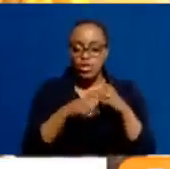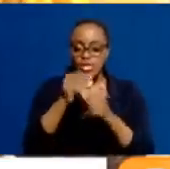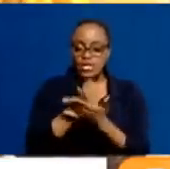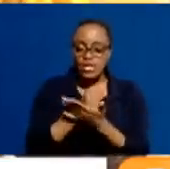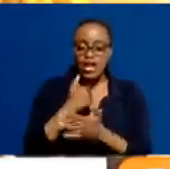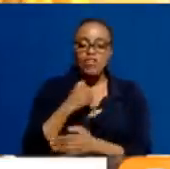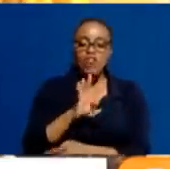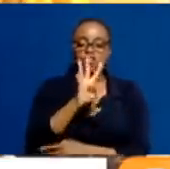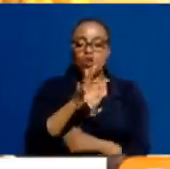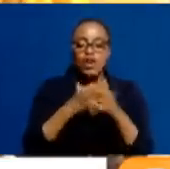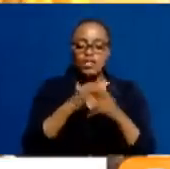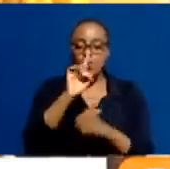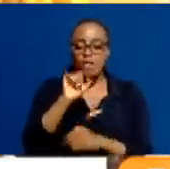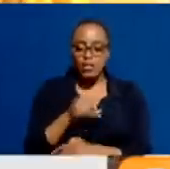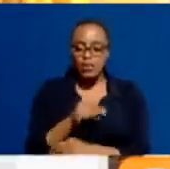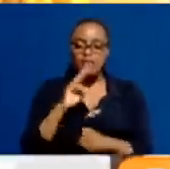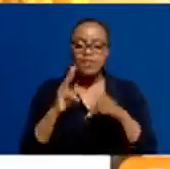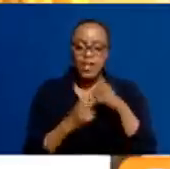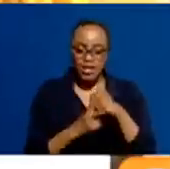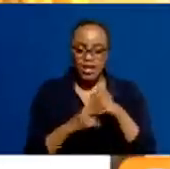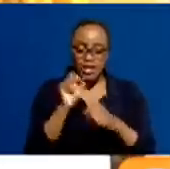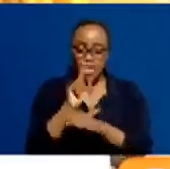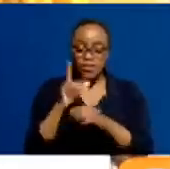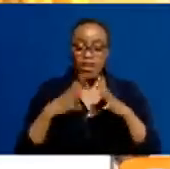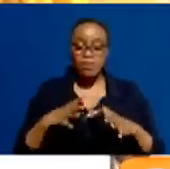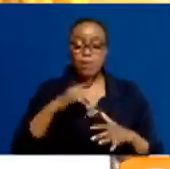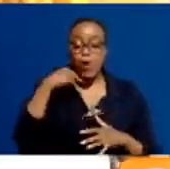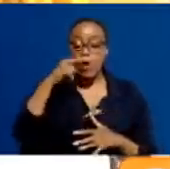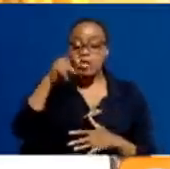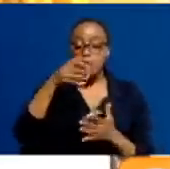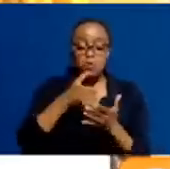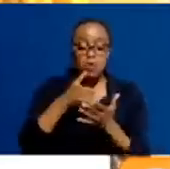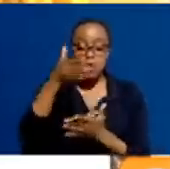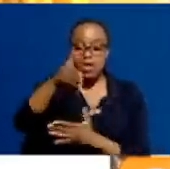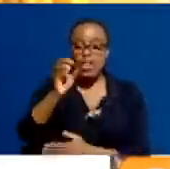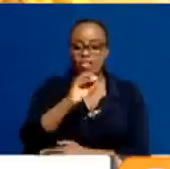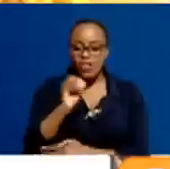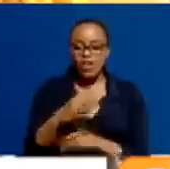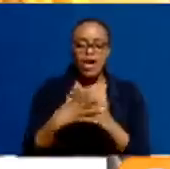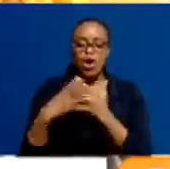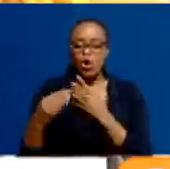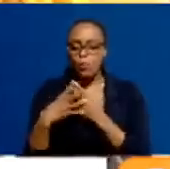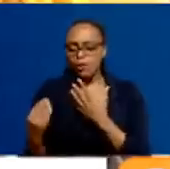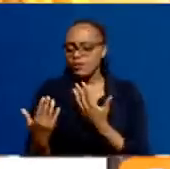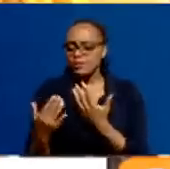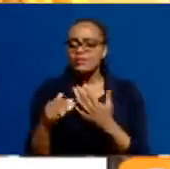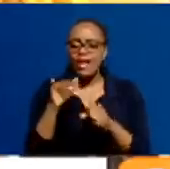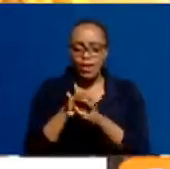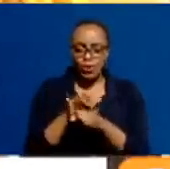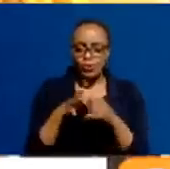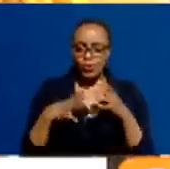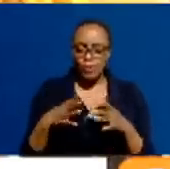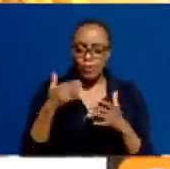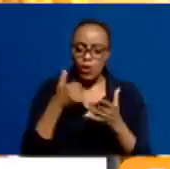had 481,711 persons who were not supposed to be there. Duplicates, several entries.